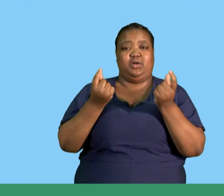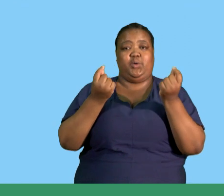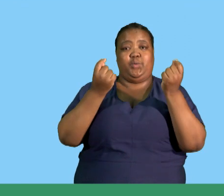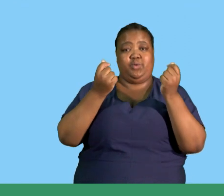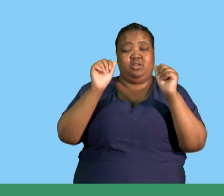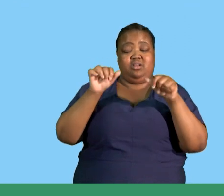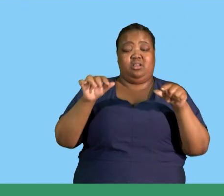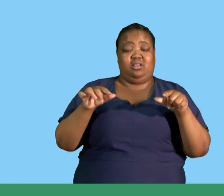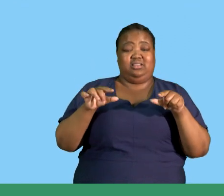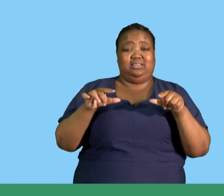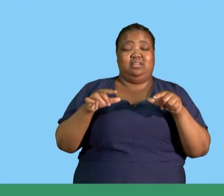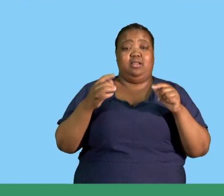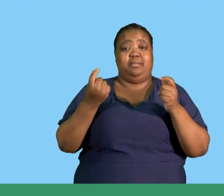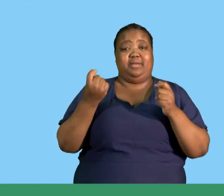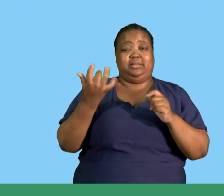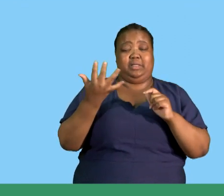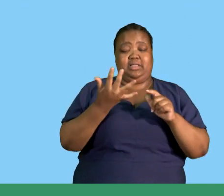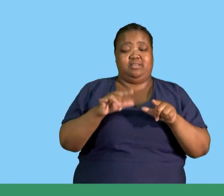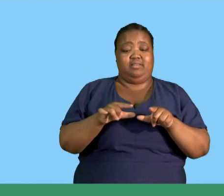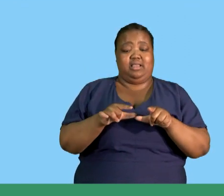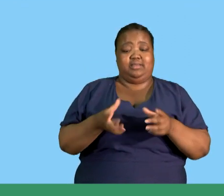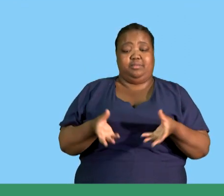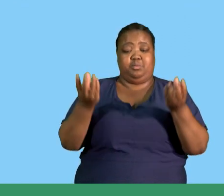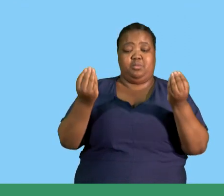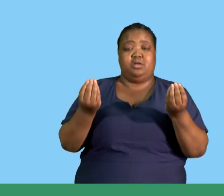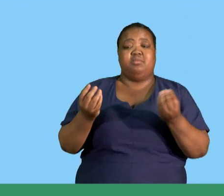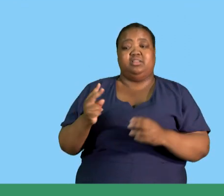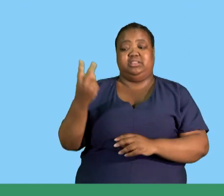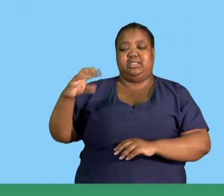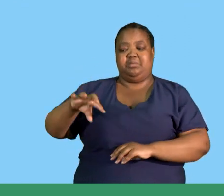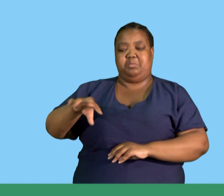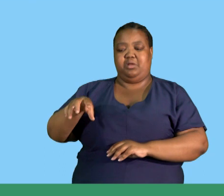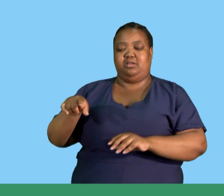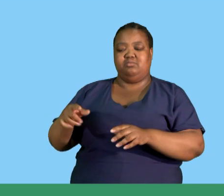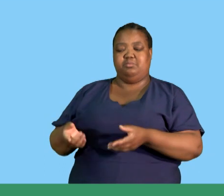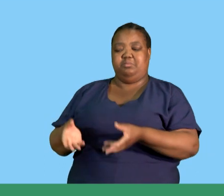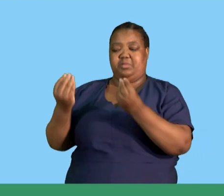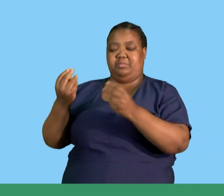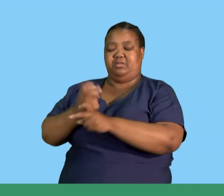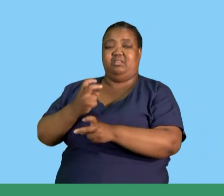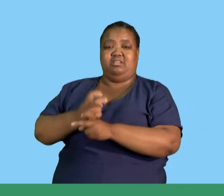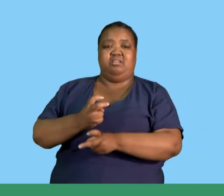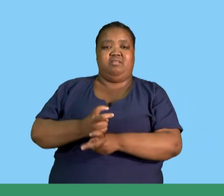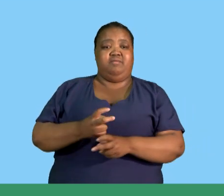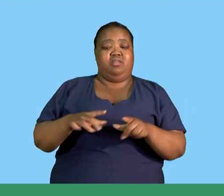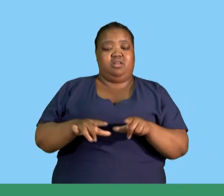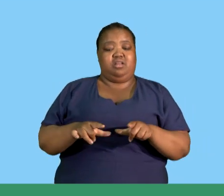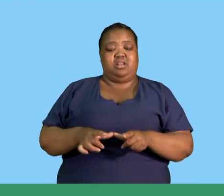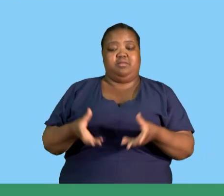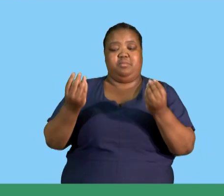a license is preventing the establishment of a second branch. So this is the third